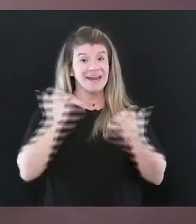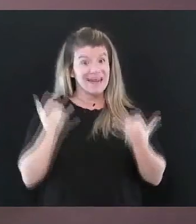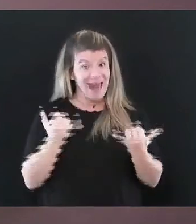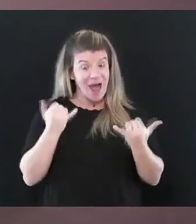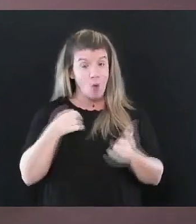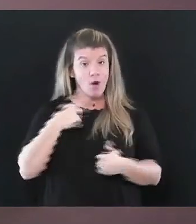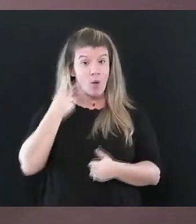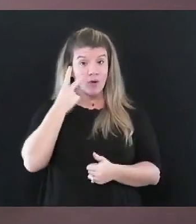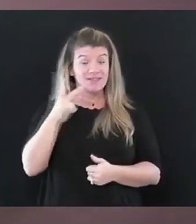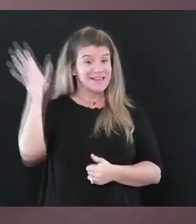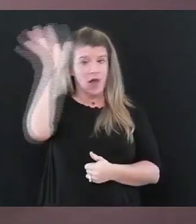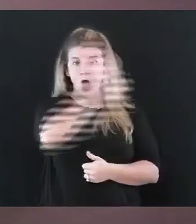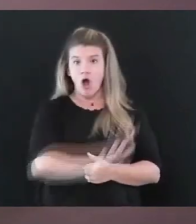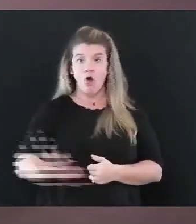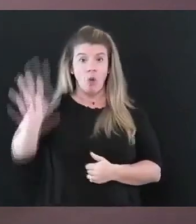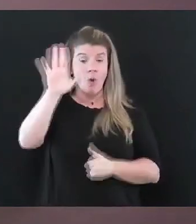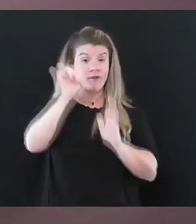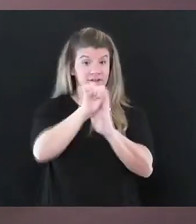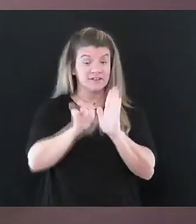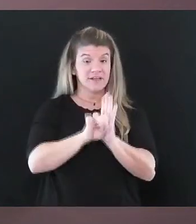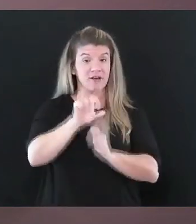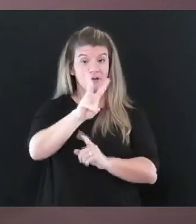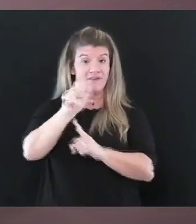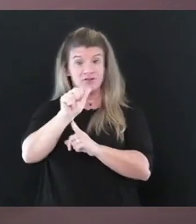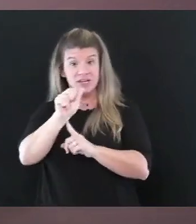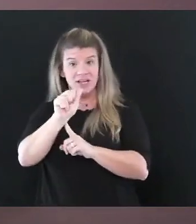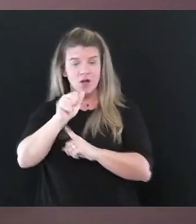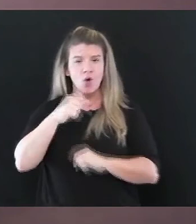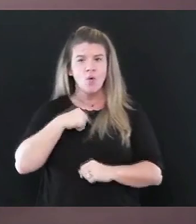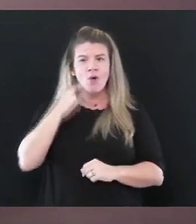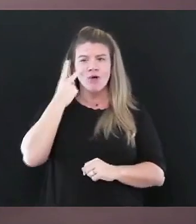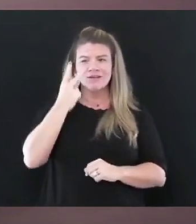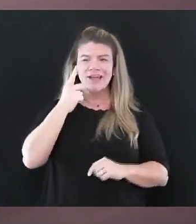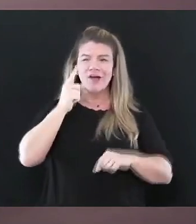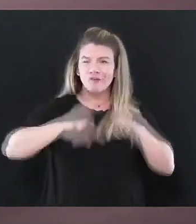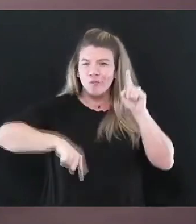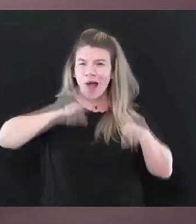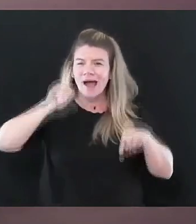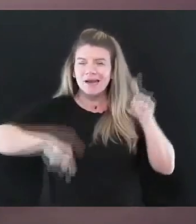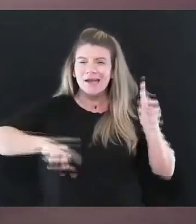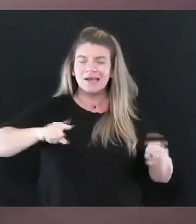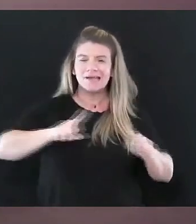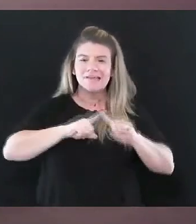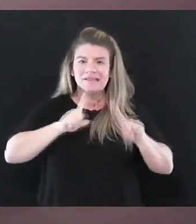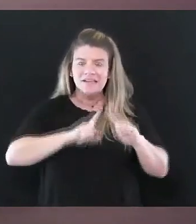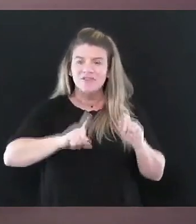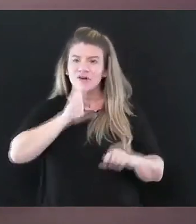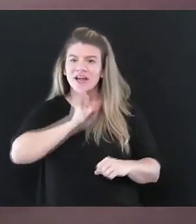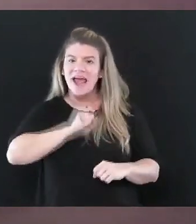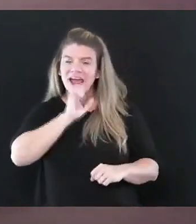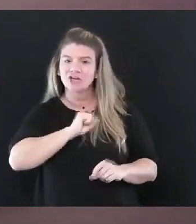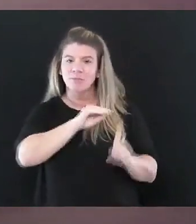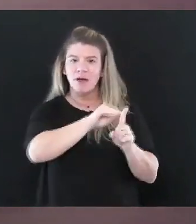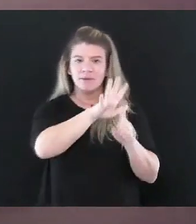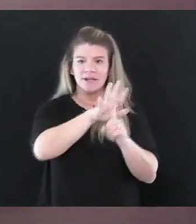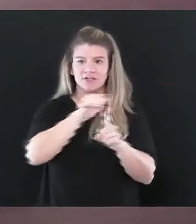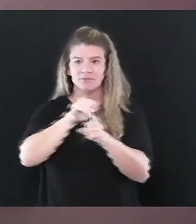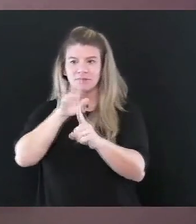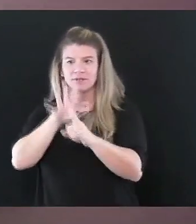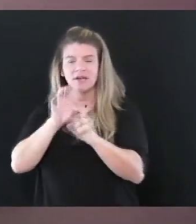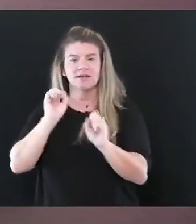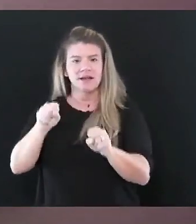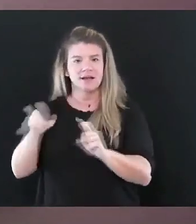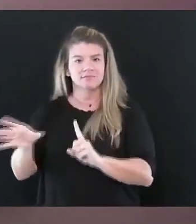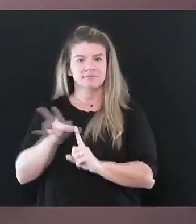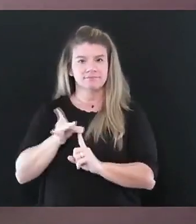West Virginia is we see a variety of different age populations now becoming infected